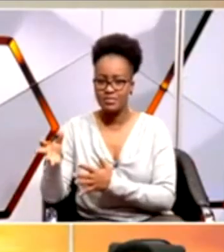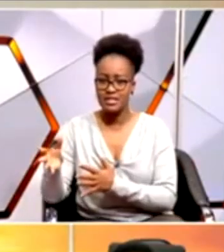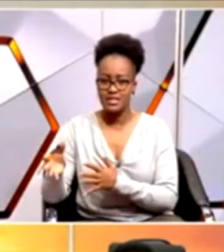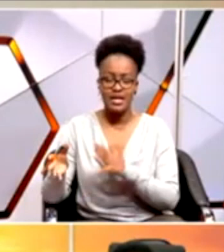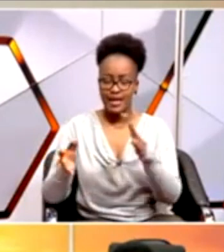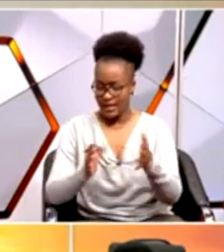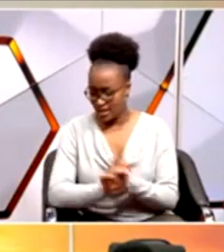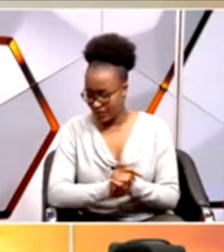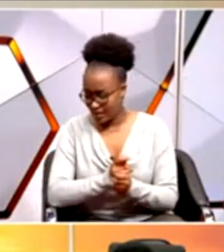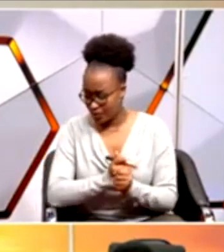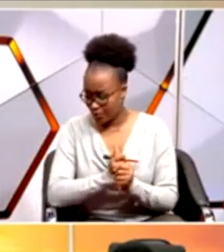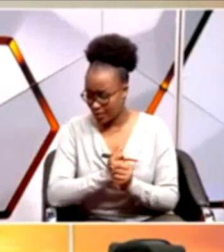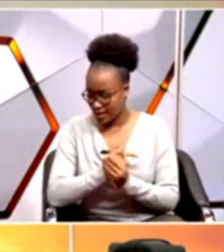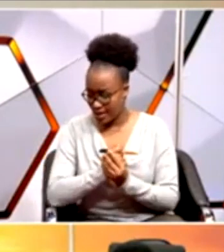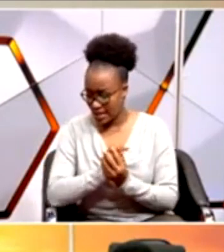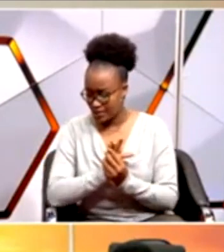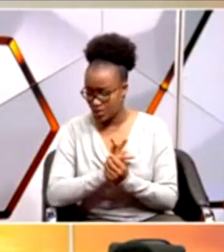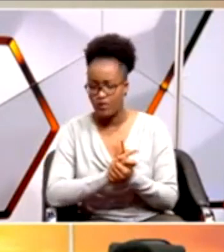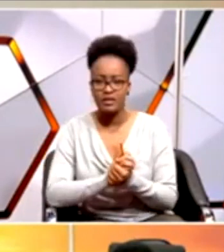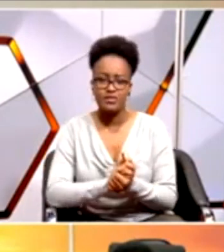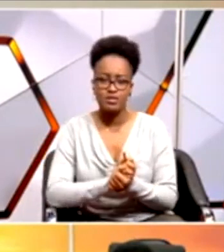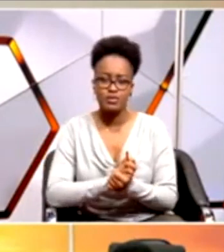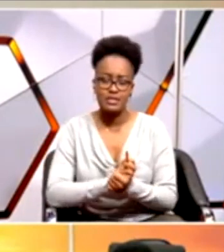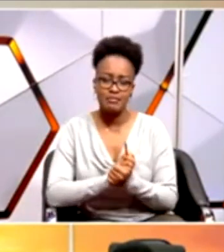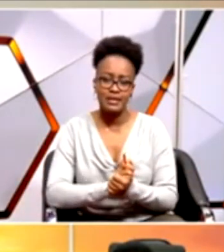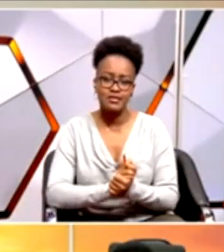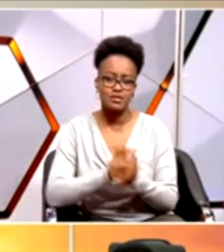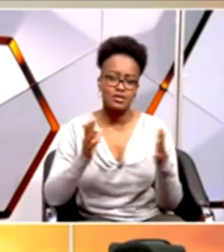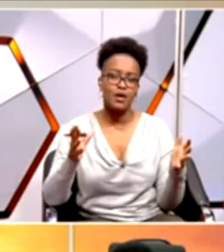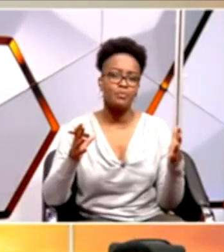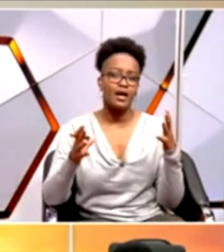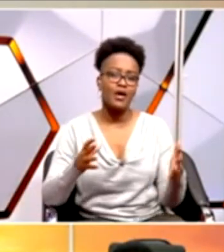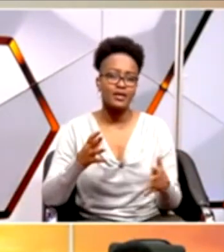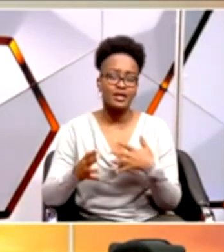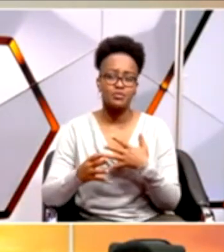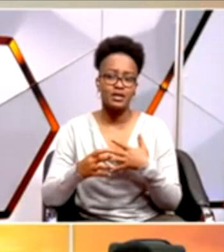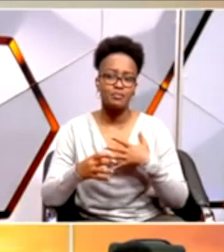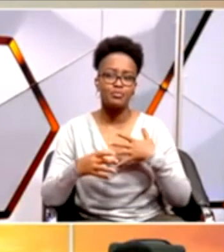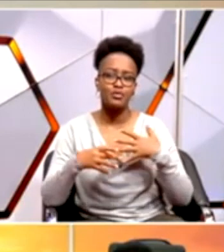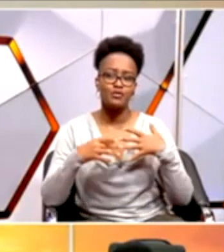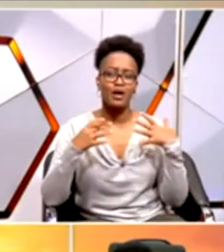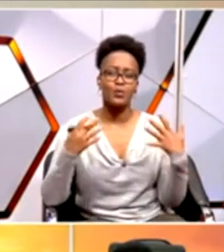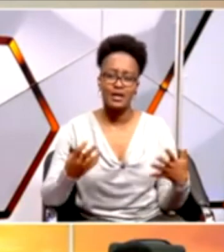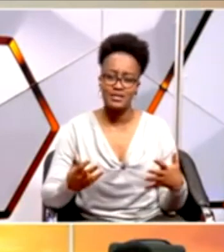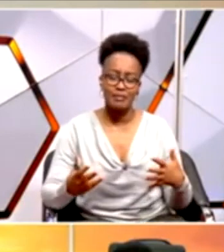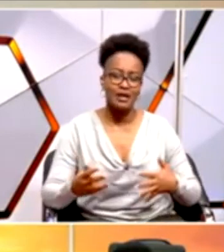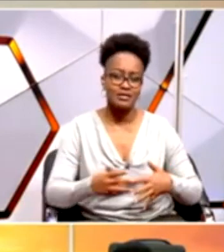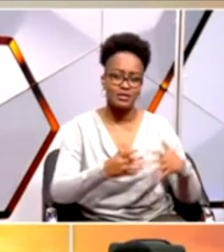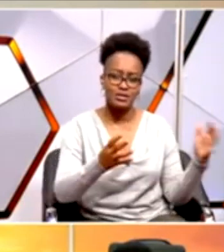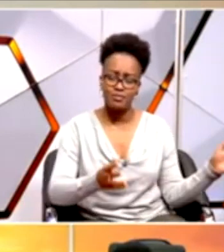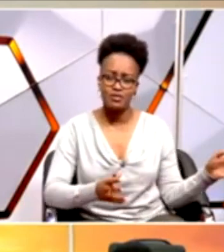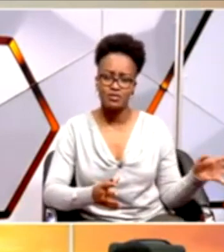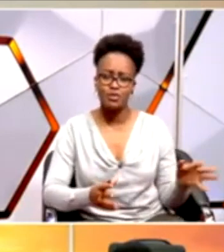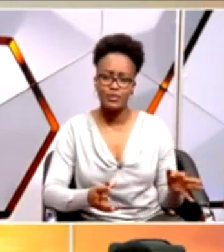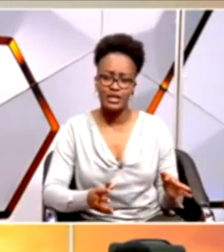invisible disabilities. And I like the fact that you've brought in the aspect of invisible disabilities, because now, how then can we improve awareness among